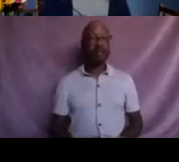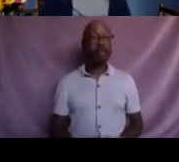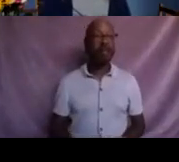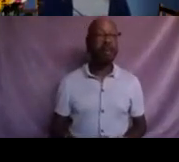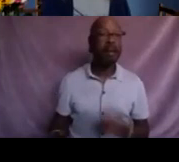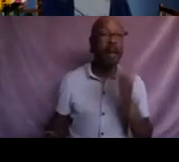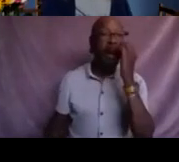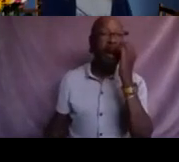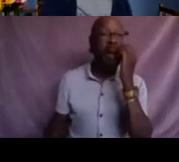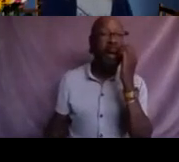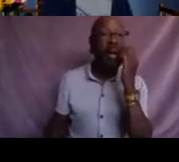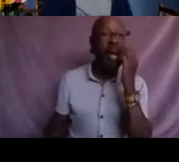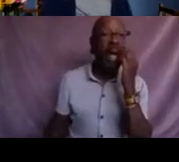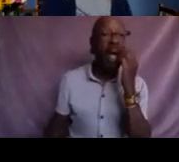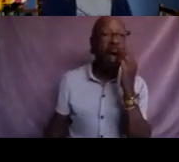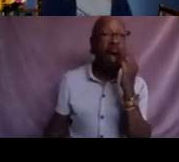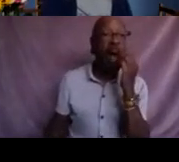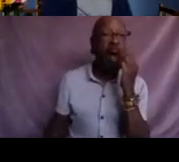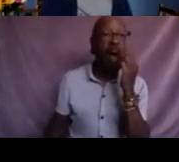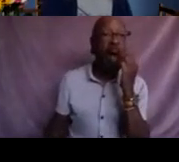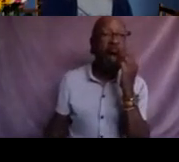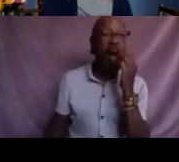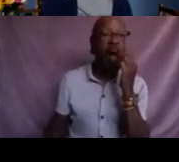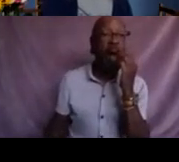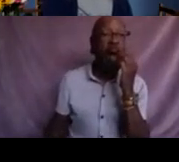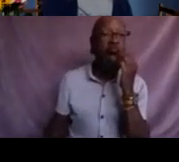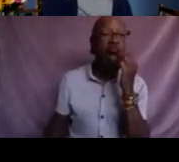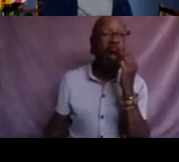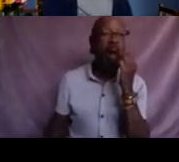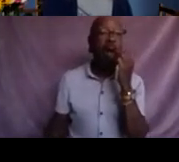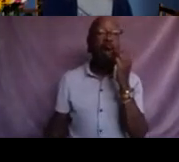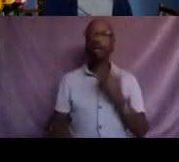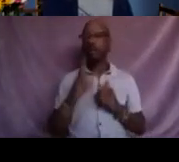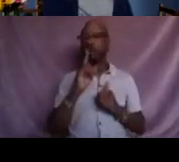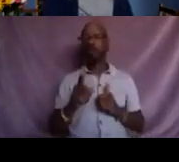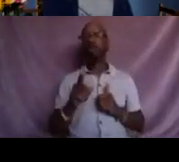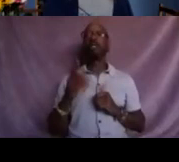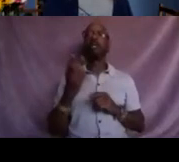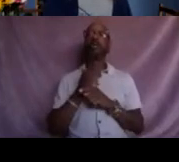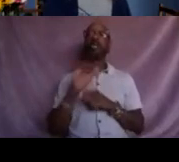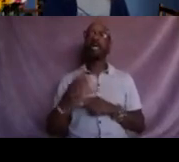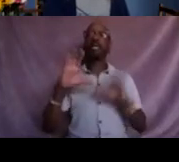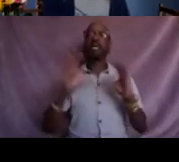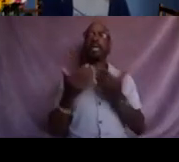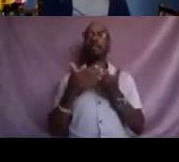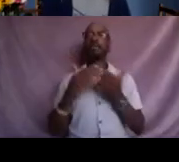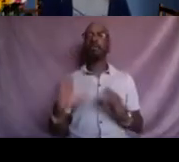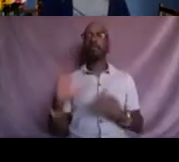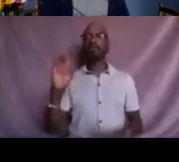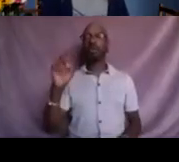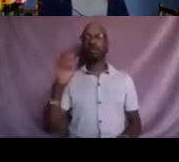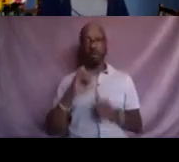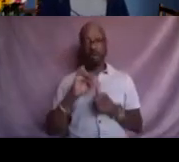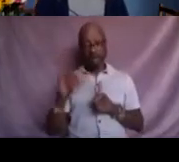email. You can also have students mass add themselves using that classroom code. So you remember in the settings, I had you reset